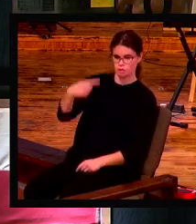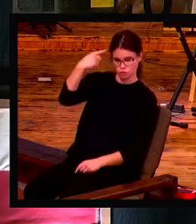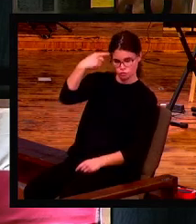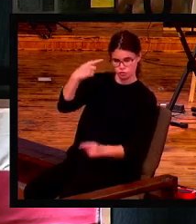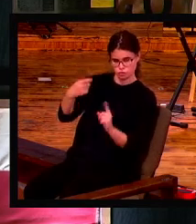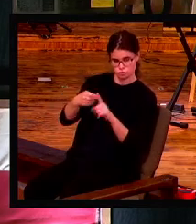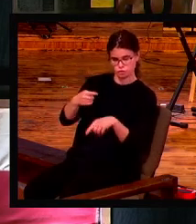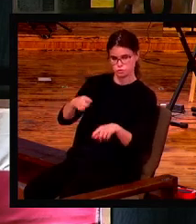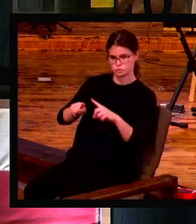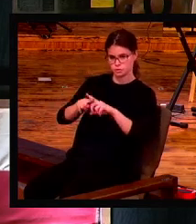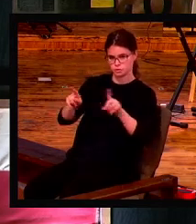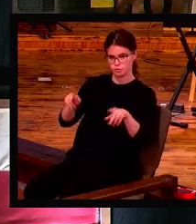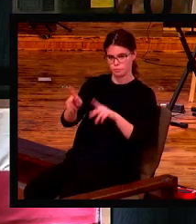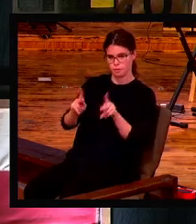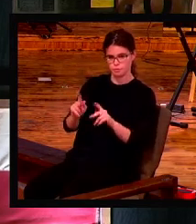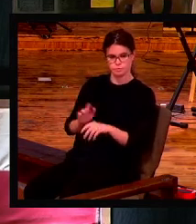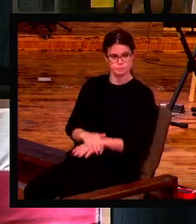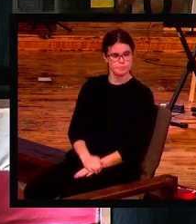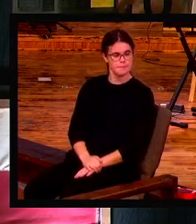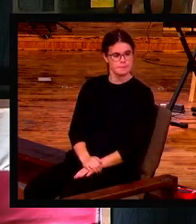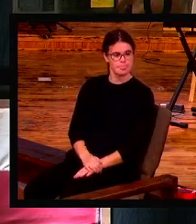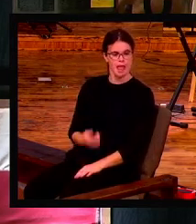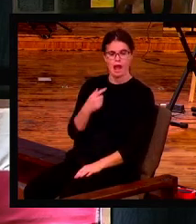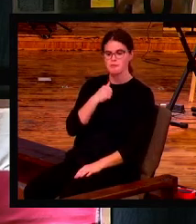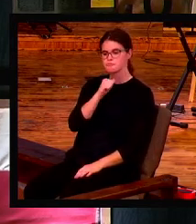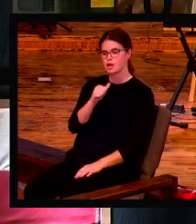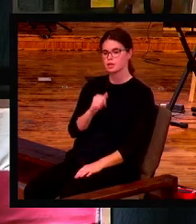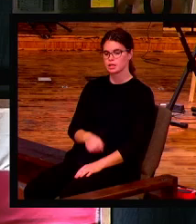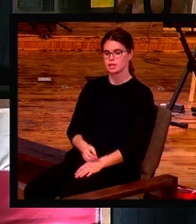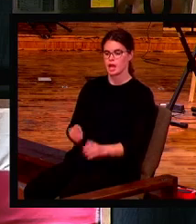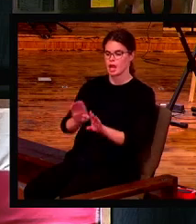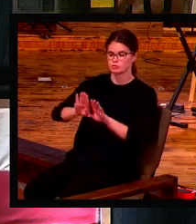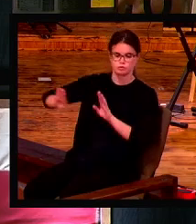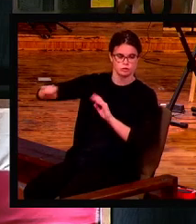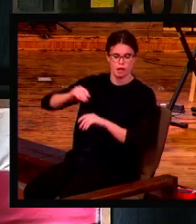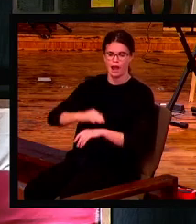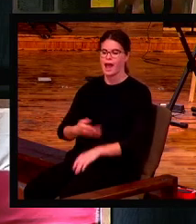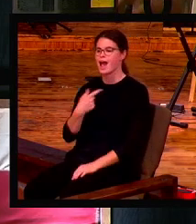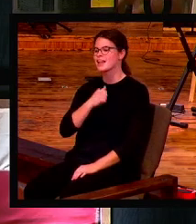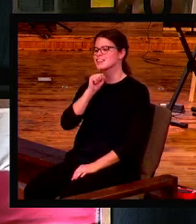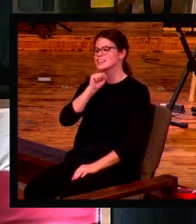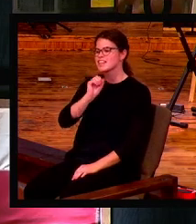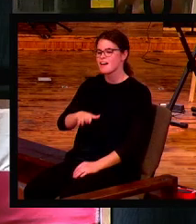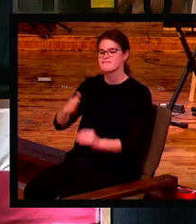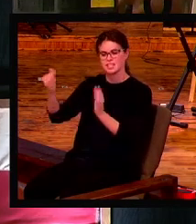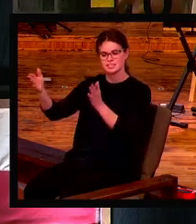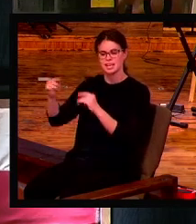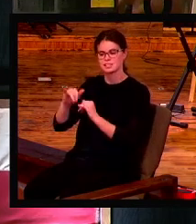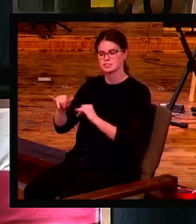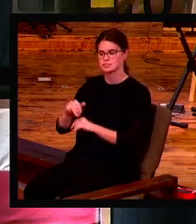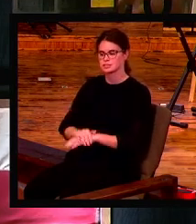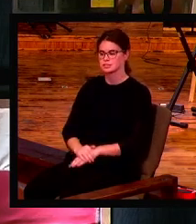wrong. Okay, over here. I'm not going to leave y'all hanging. I love you on this side too. Love, security. What else is success?